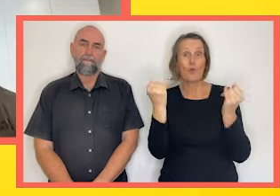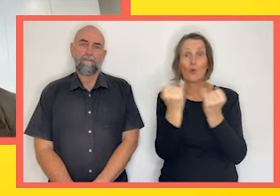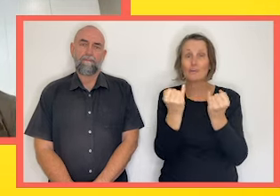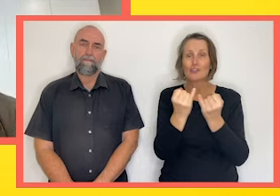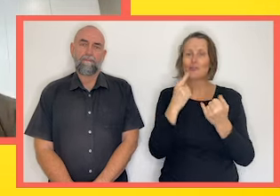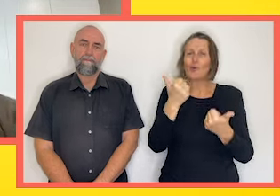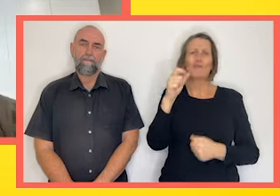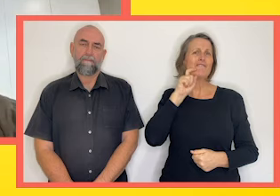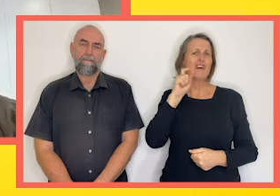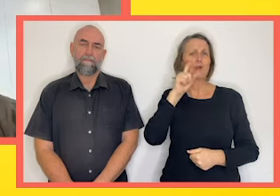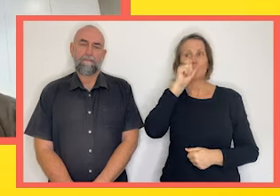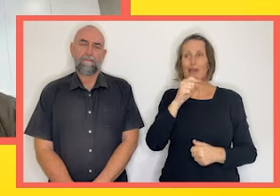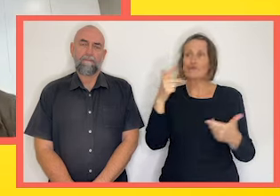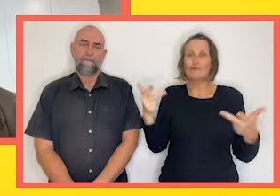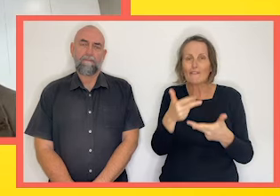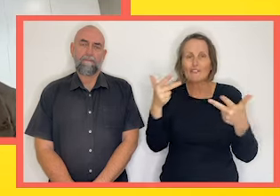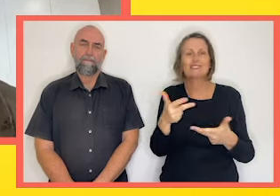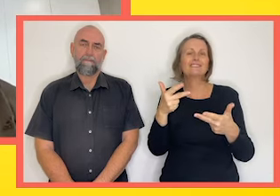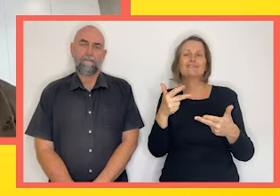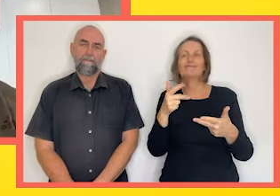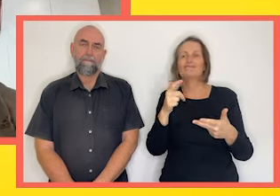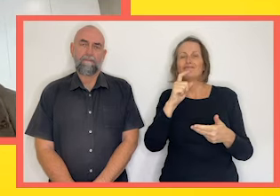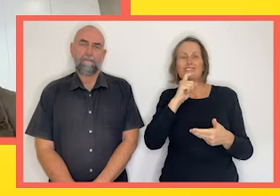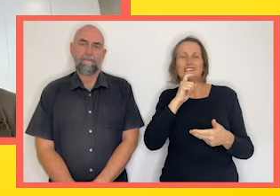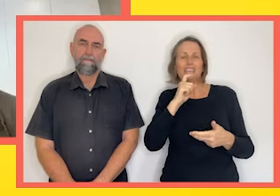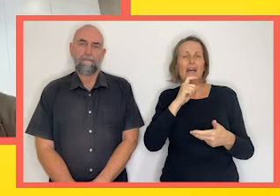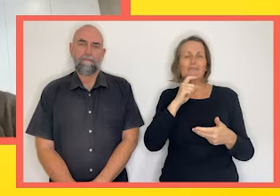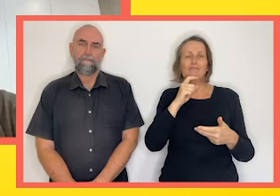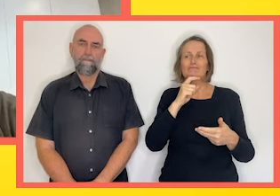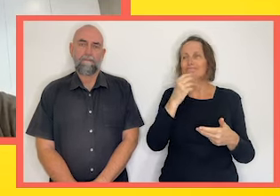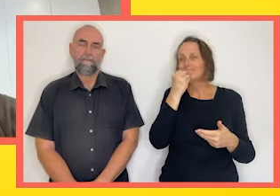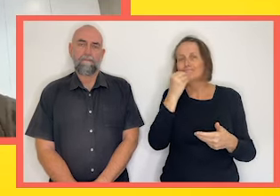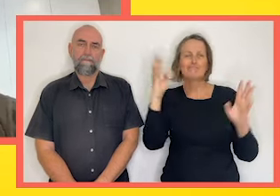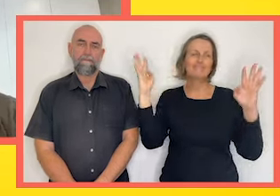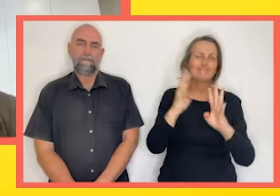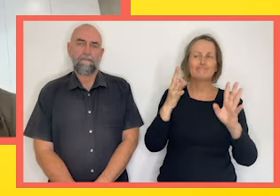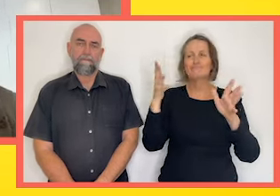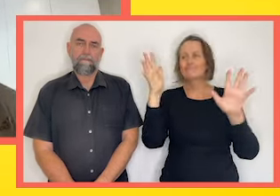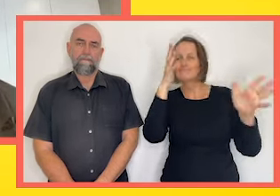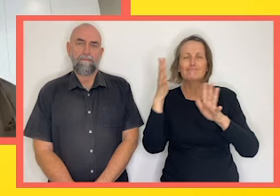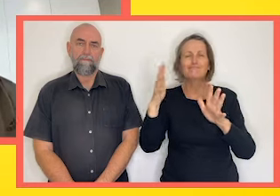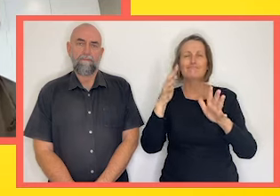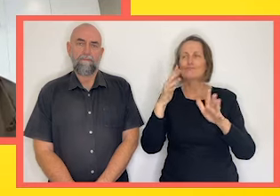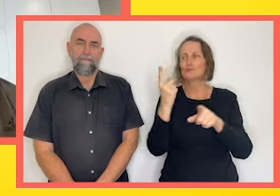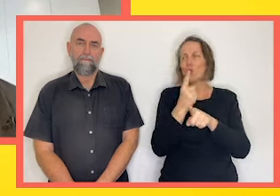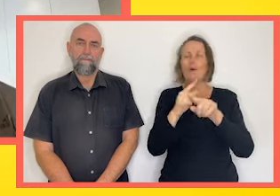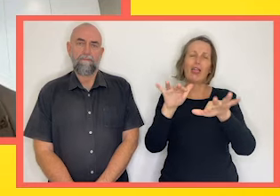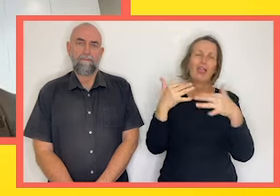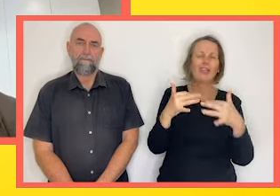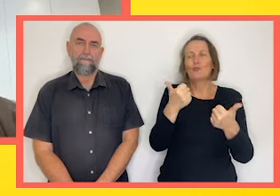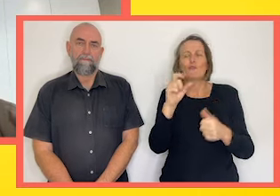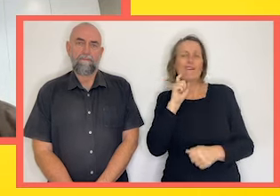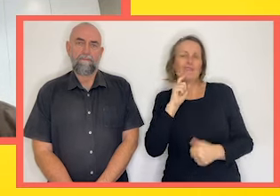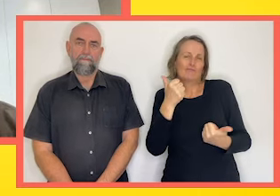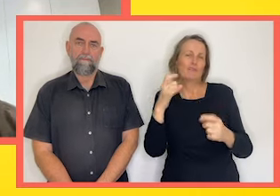it's always fun to sort of go out for brekkie and dinner as a squad and just talk trash about anything or what's ever happened during the day. So really